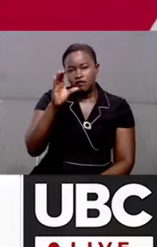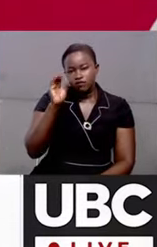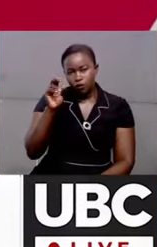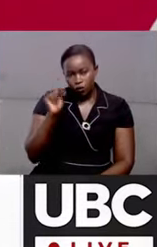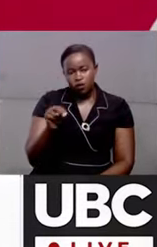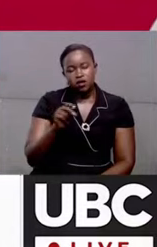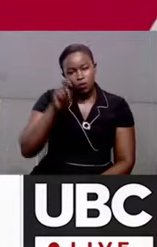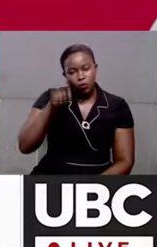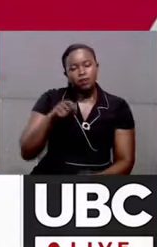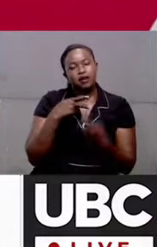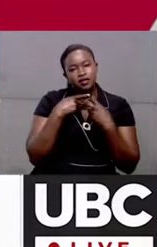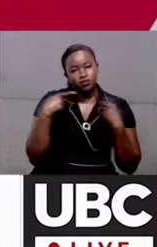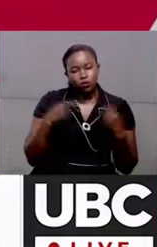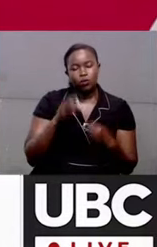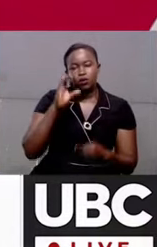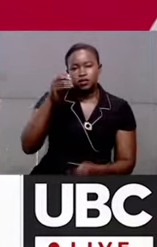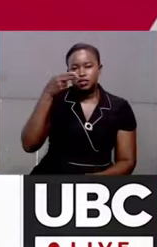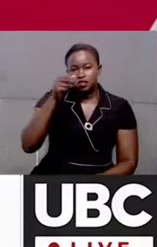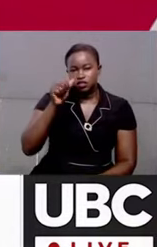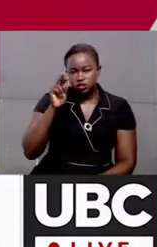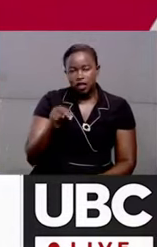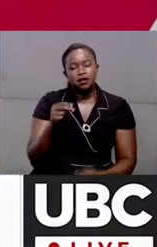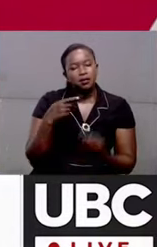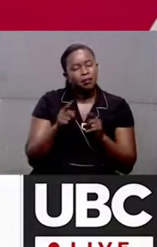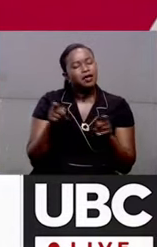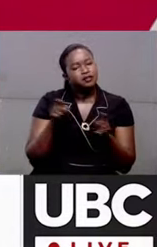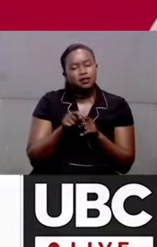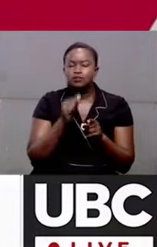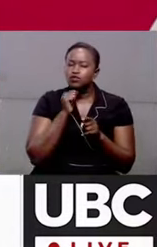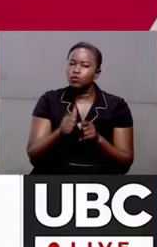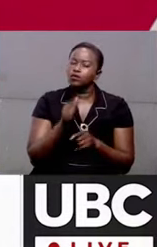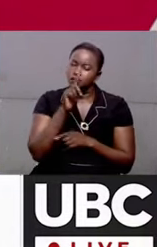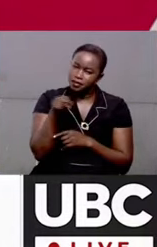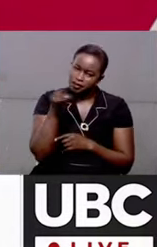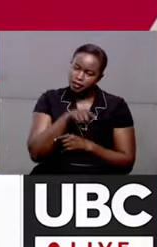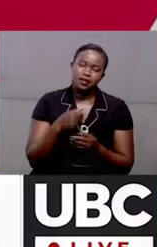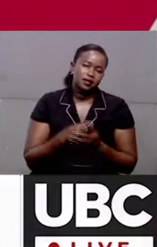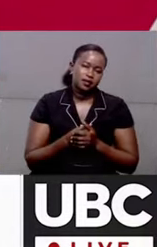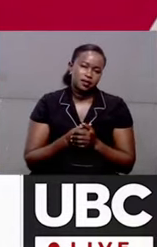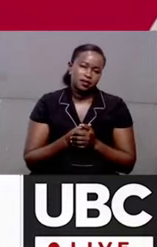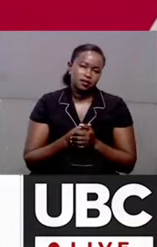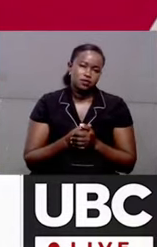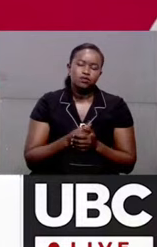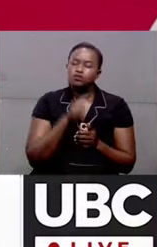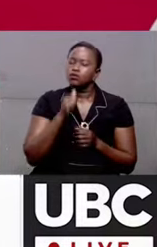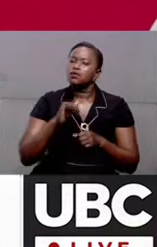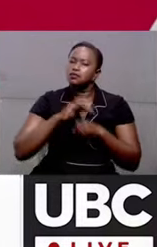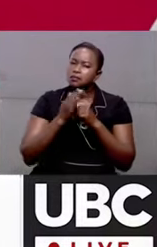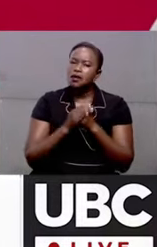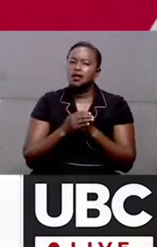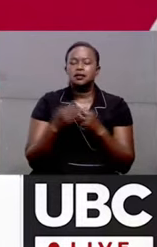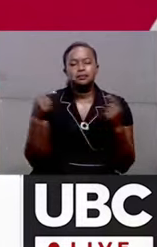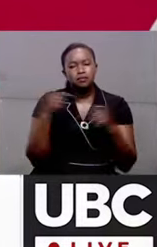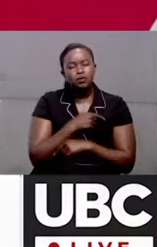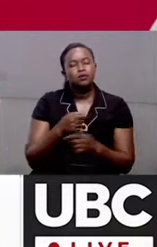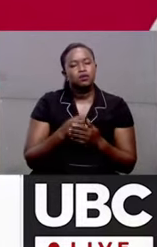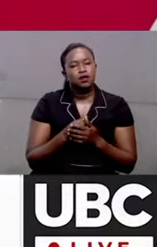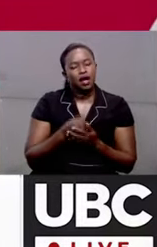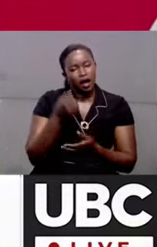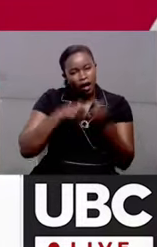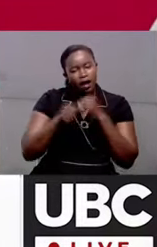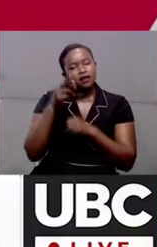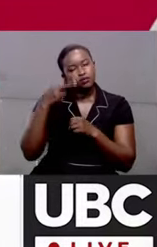host CHAN. But also don't make mistakes. Don't make mistakes. Do the right